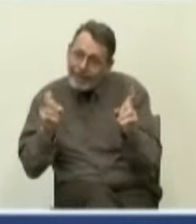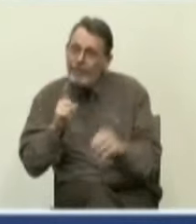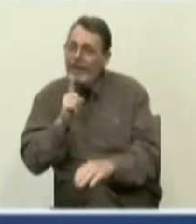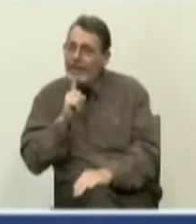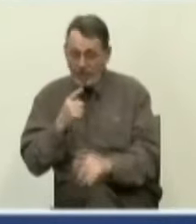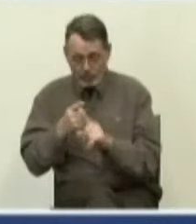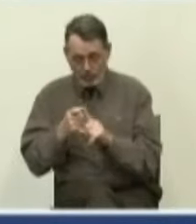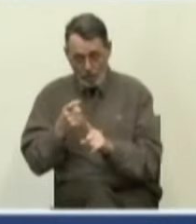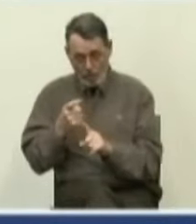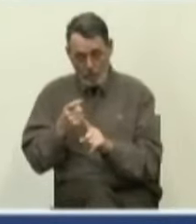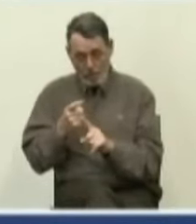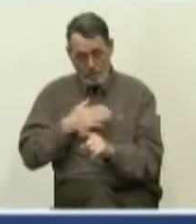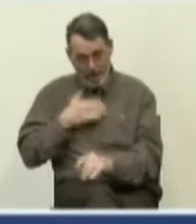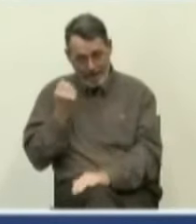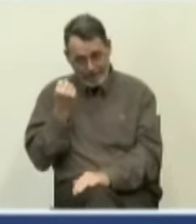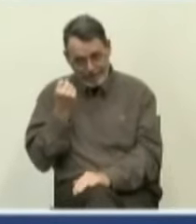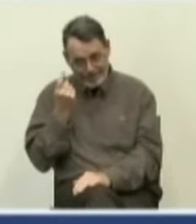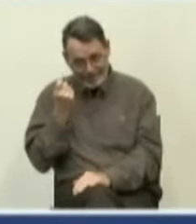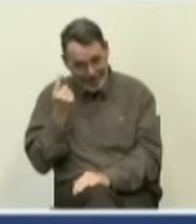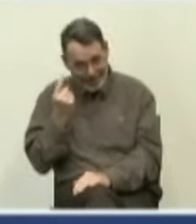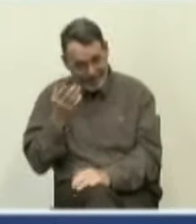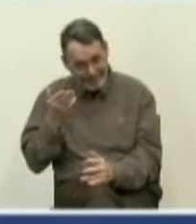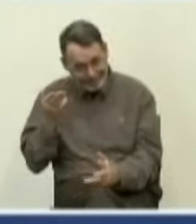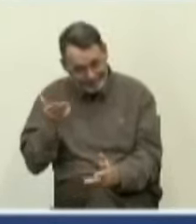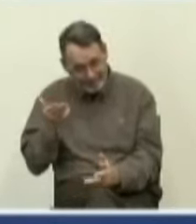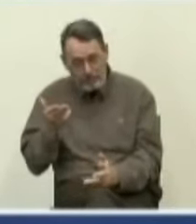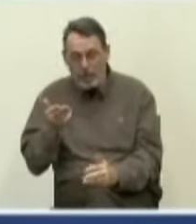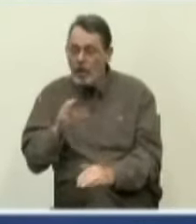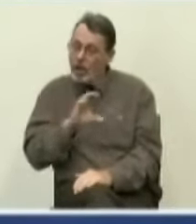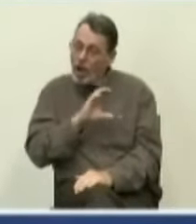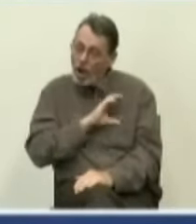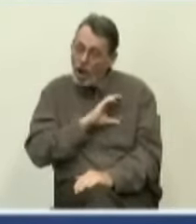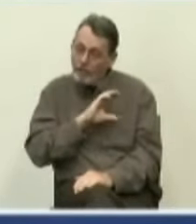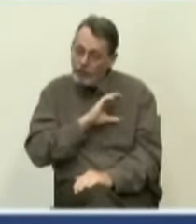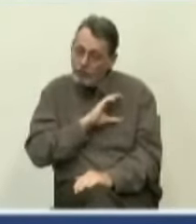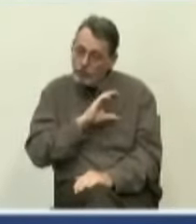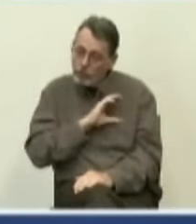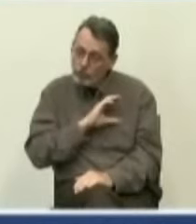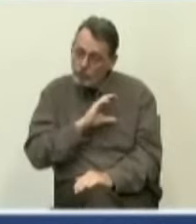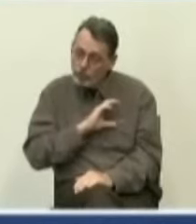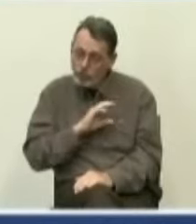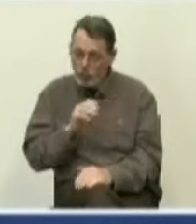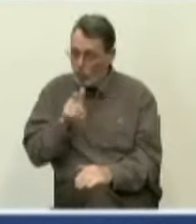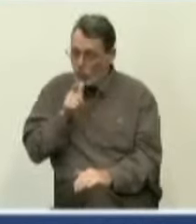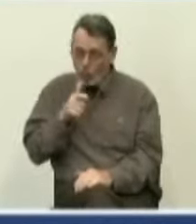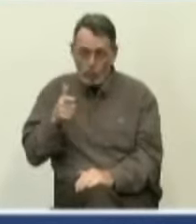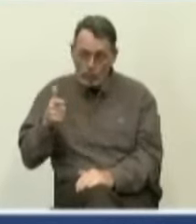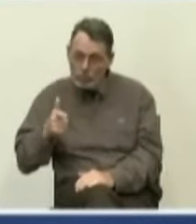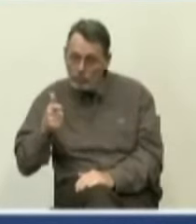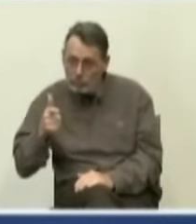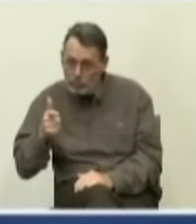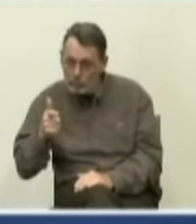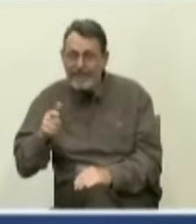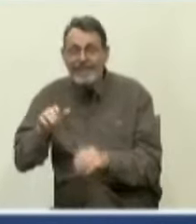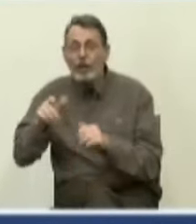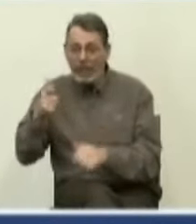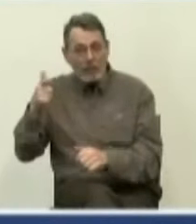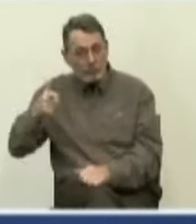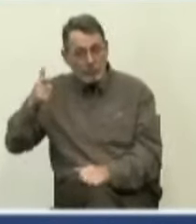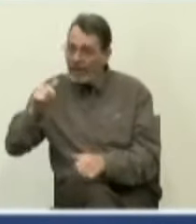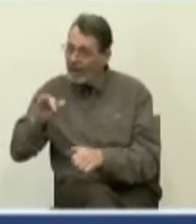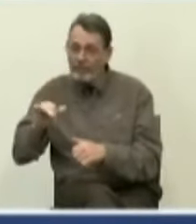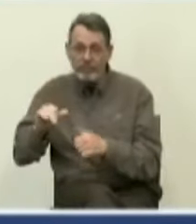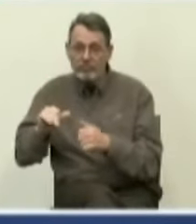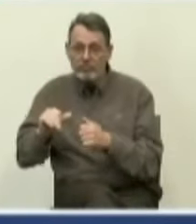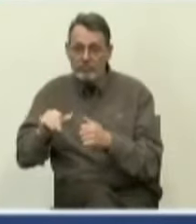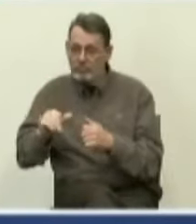I, my understanding is, an officer is only supposed to discharge his firearm if his life is in danger. Now, if my